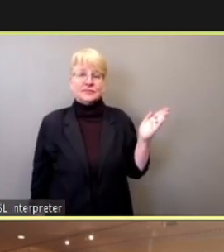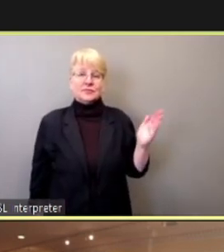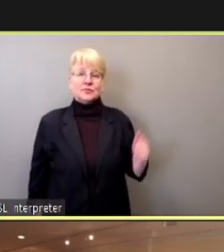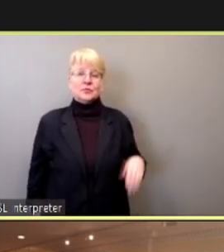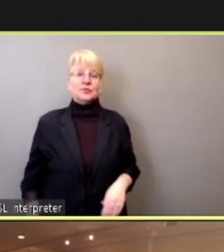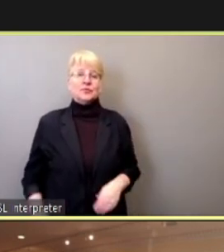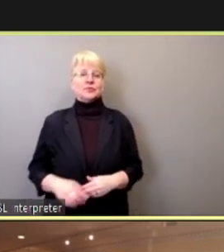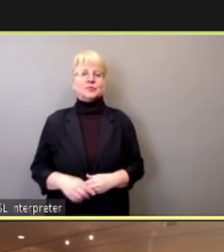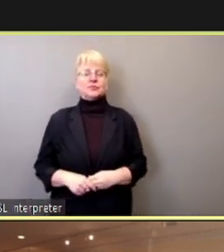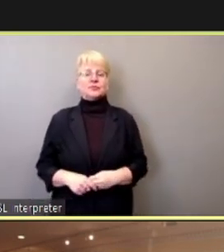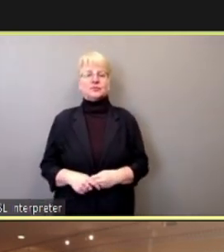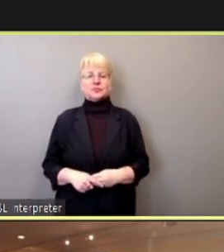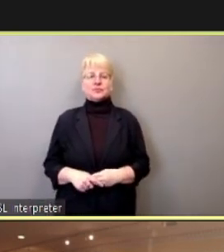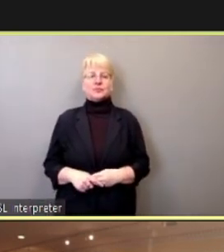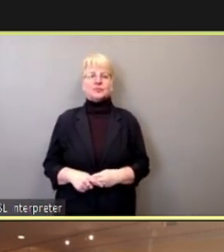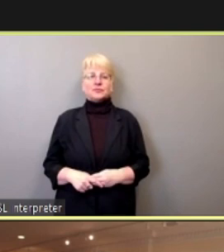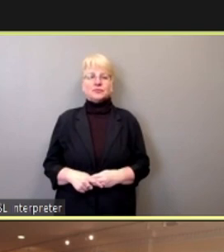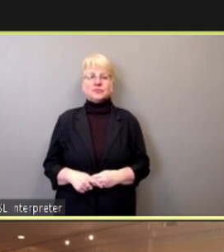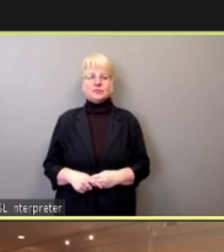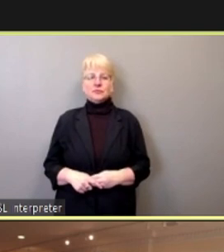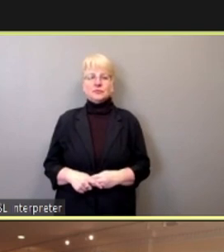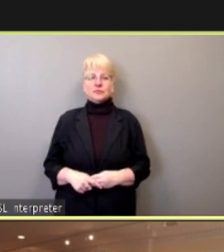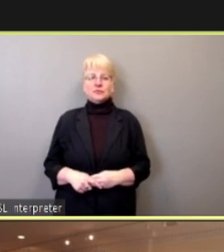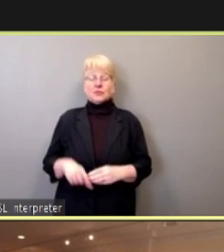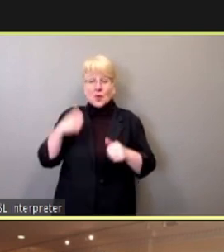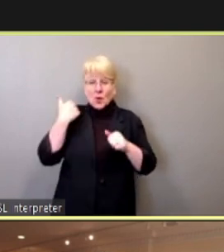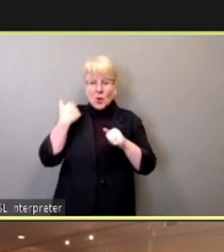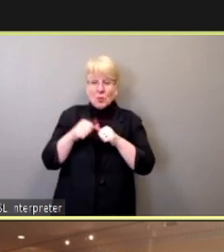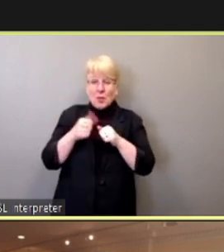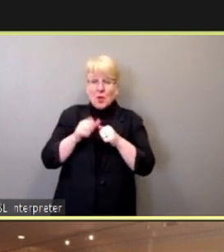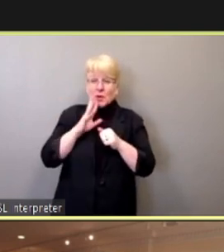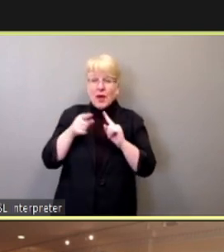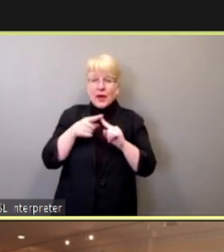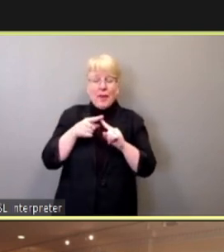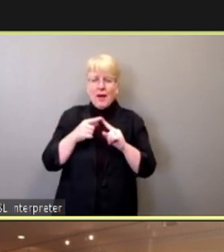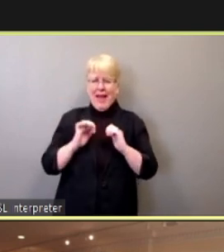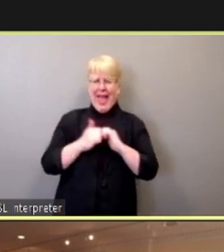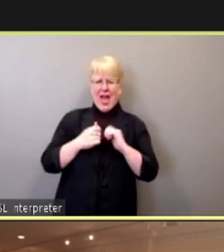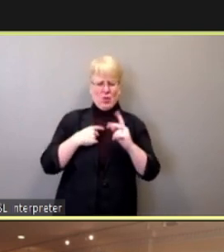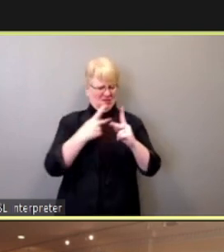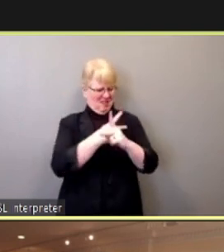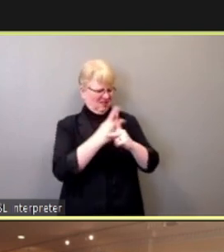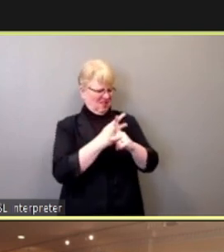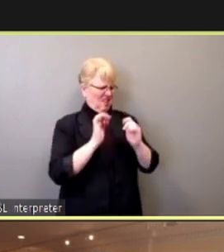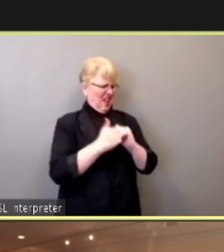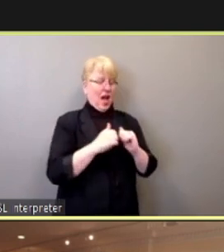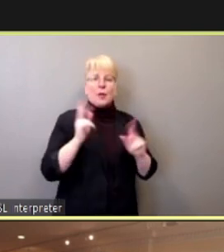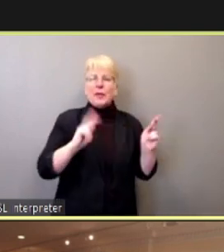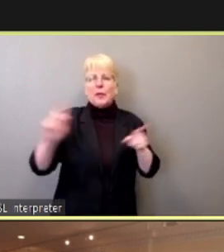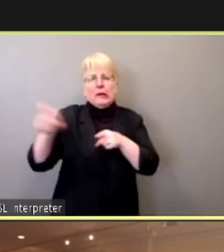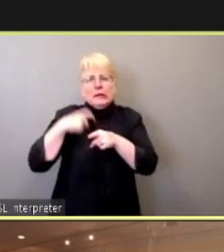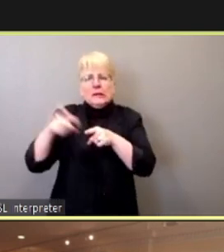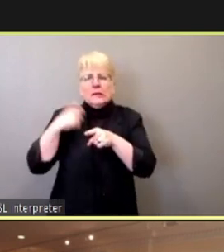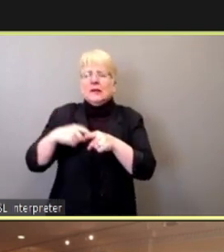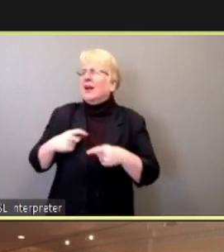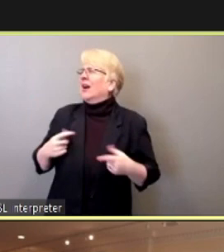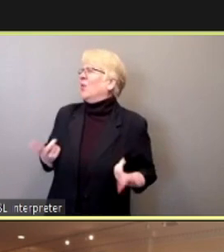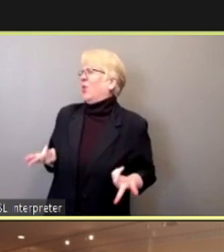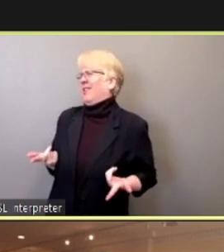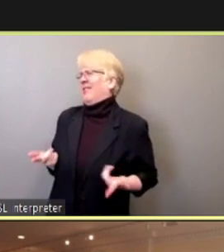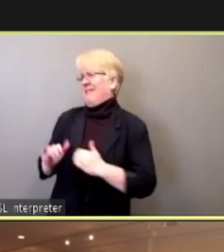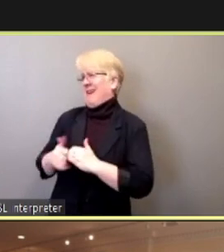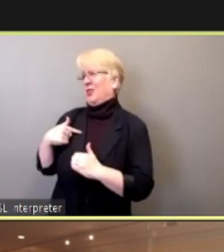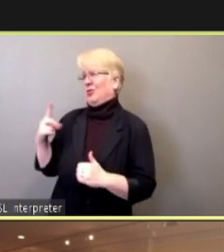This is just a reminder of the formula. I get calls about this and people have a lot of questions, but the